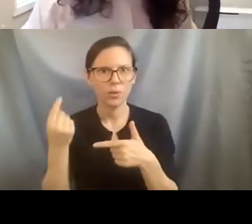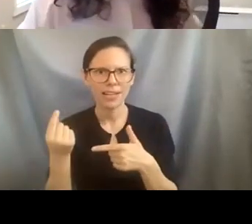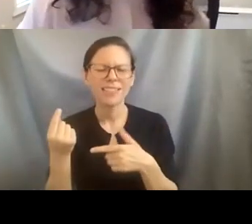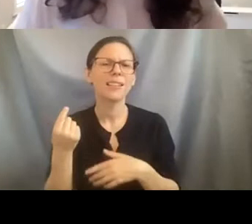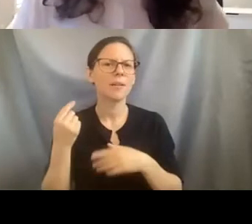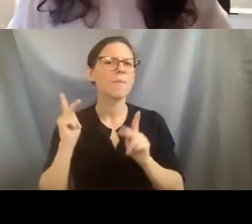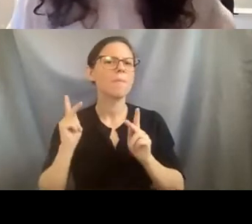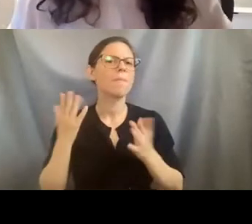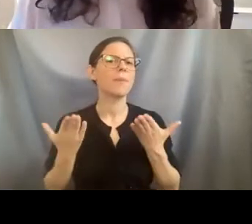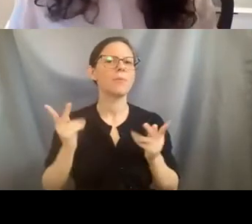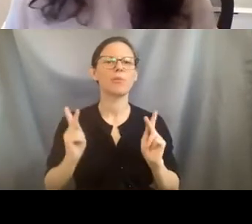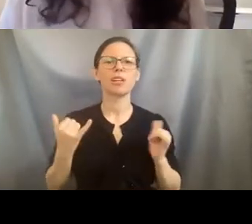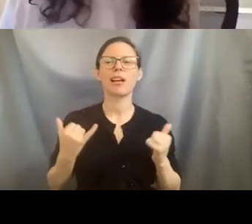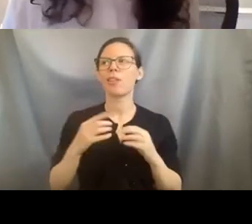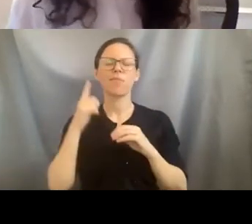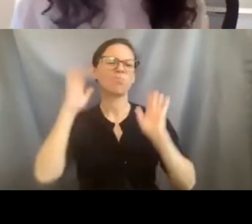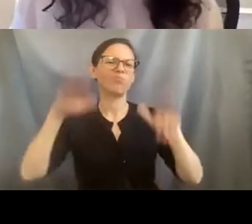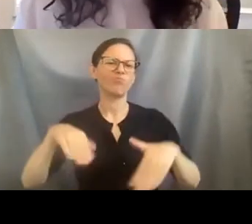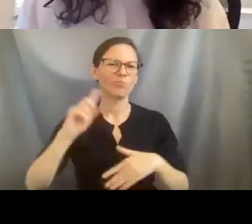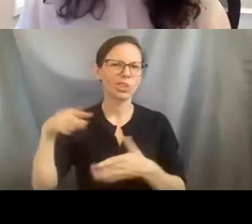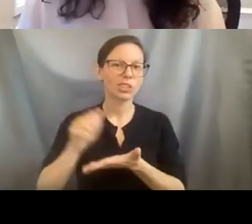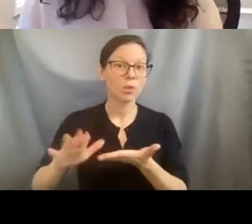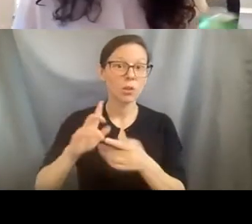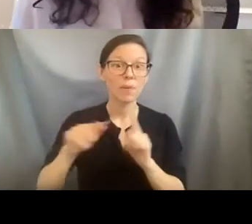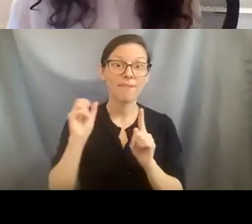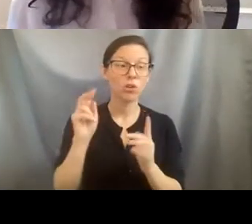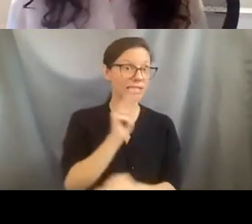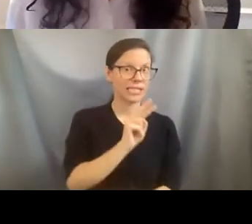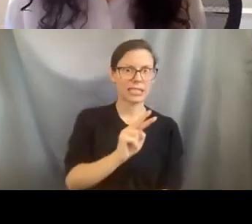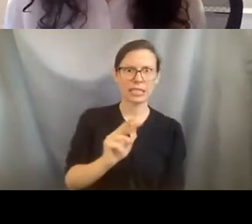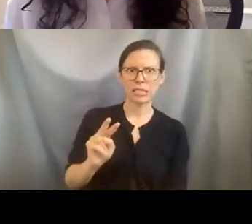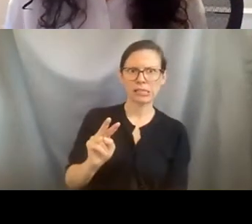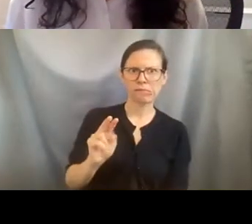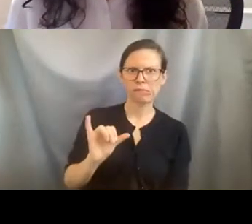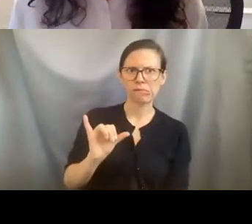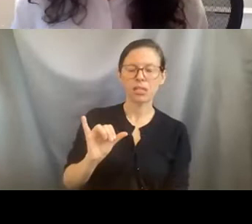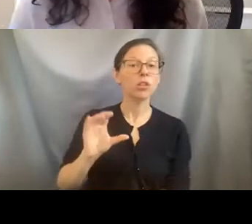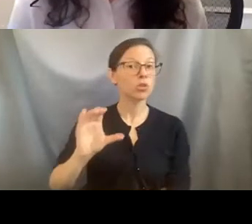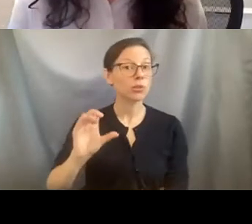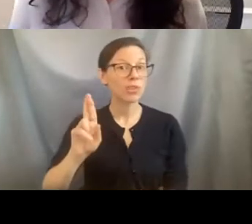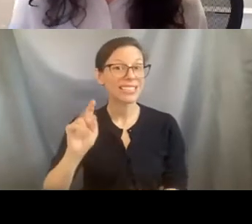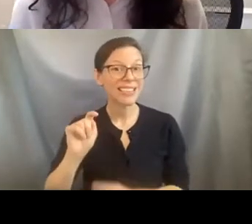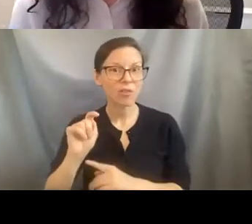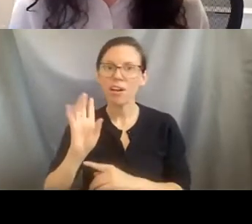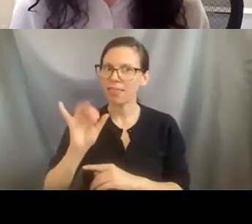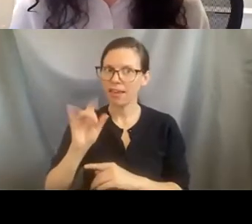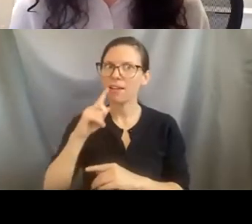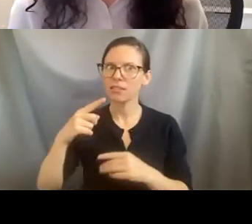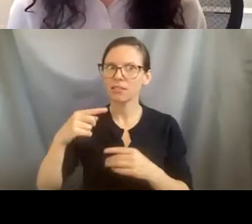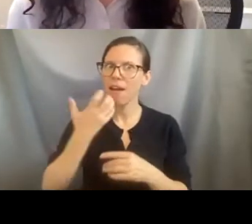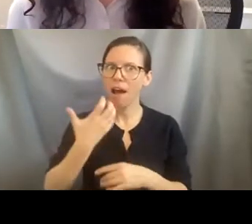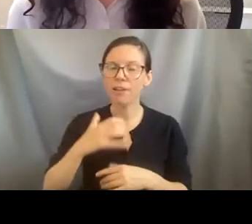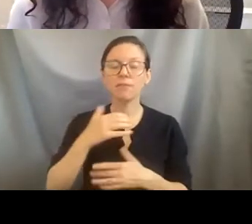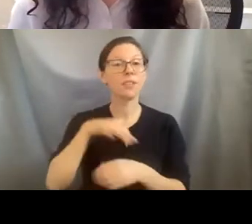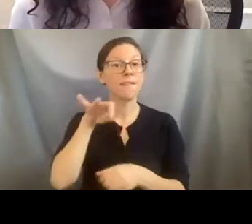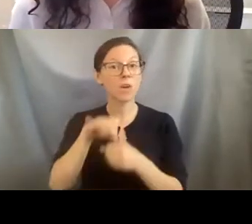abortion right now. But if you look at what has been happening, you have critical race theory that has been at the forefront. You have voters'